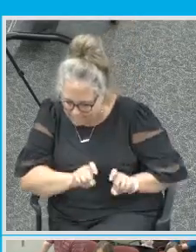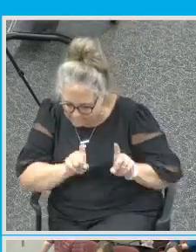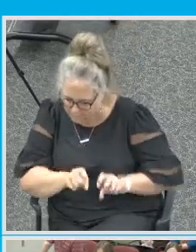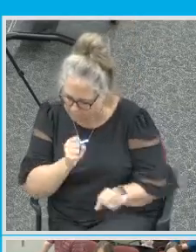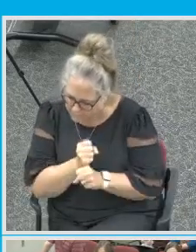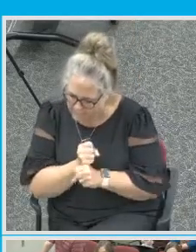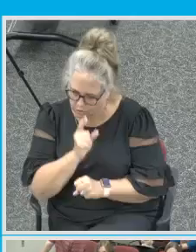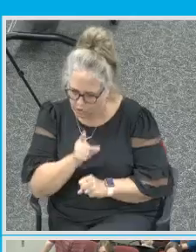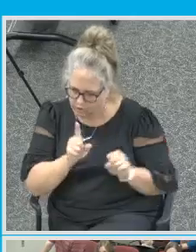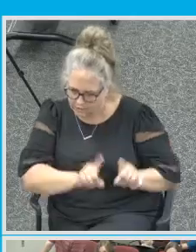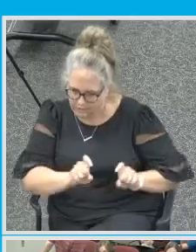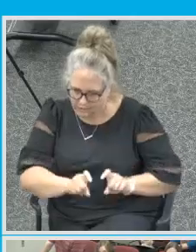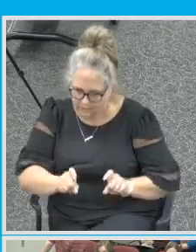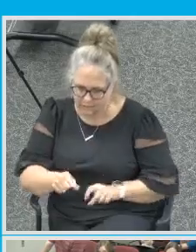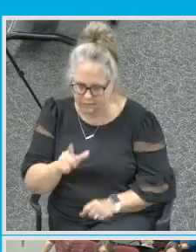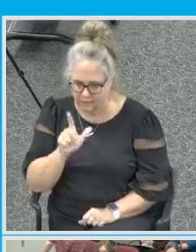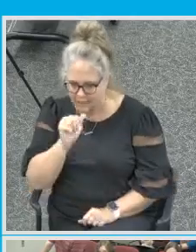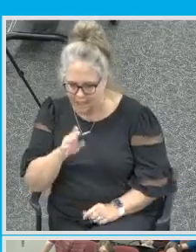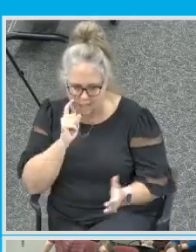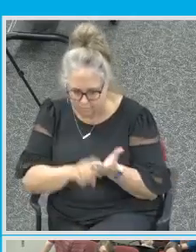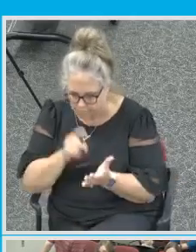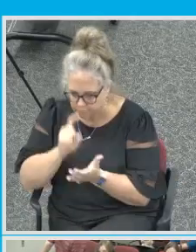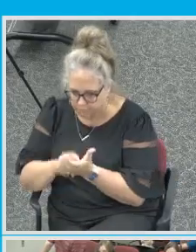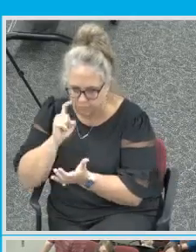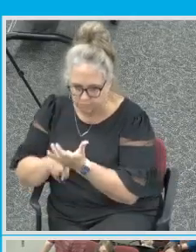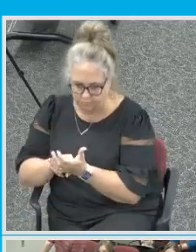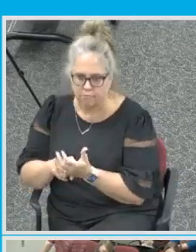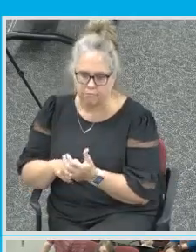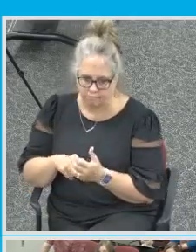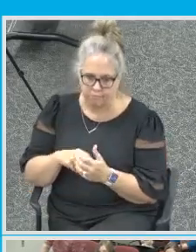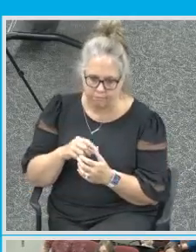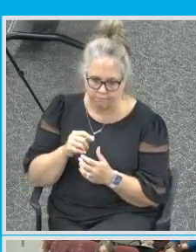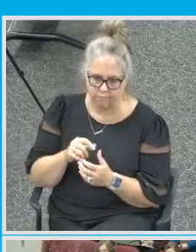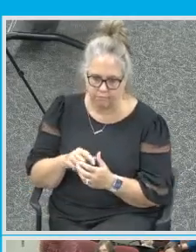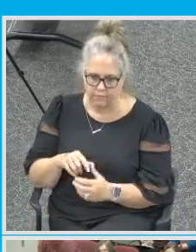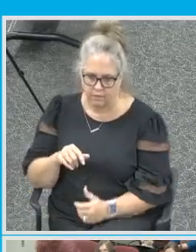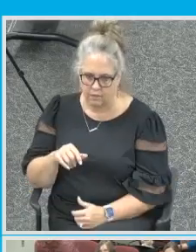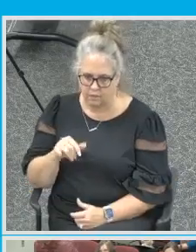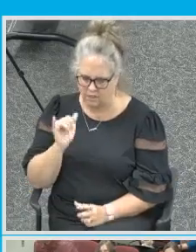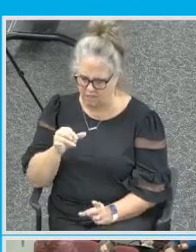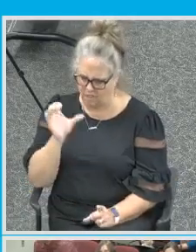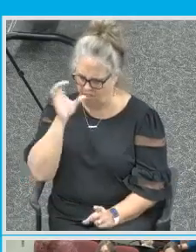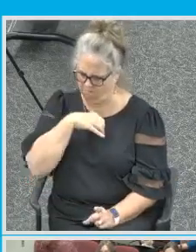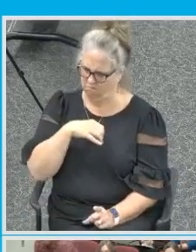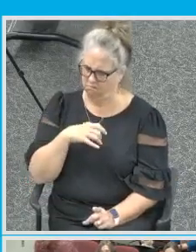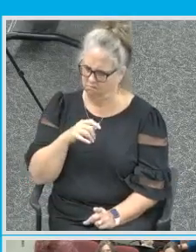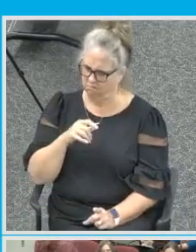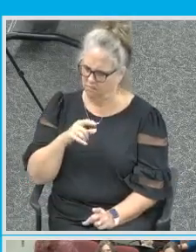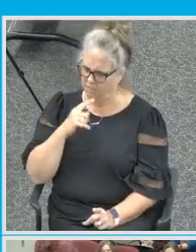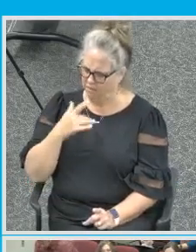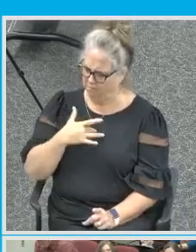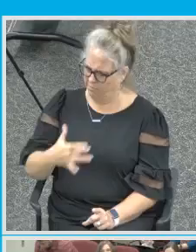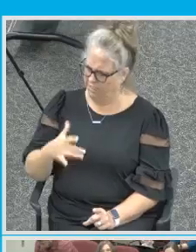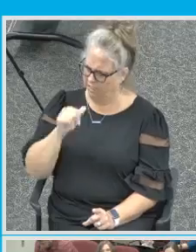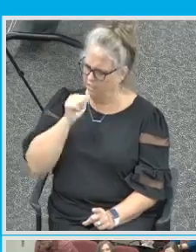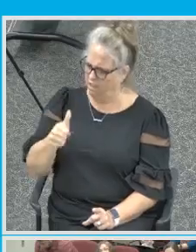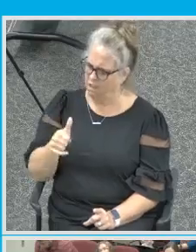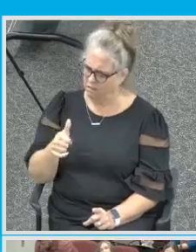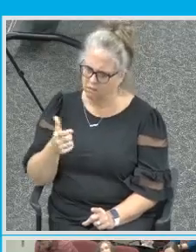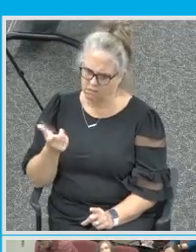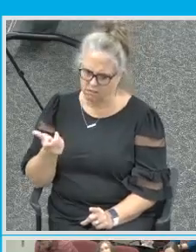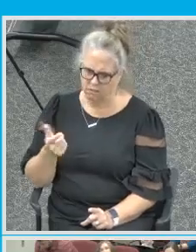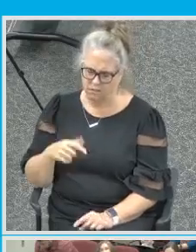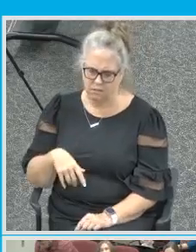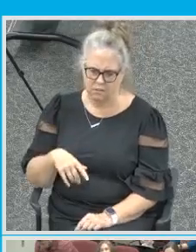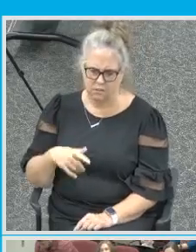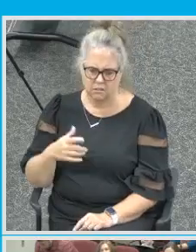has detected West Nile virus in their mosquitoes. So that is unusual. We don't usually get through a season. Some counties skirt by, and you're like,